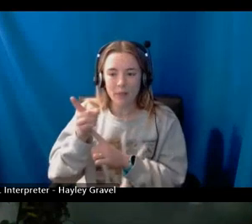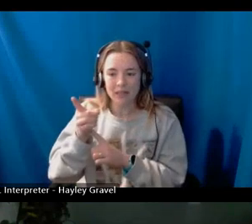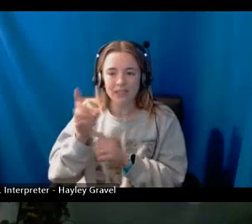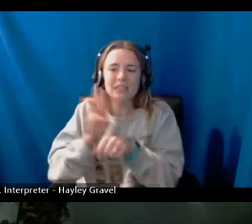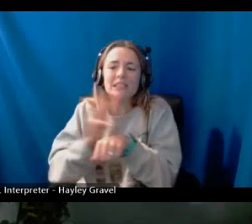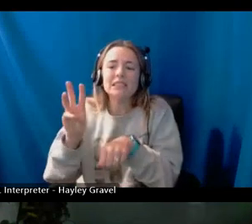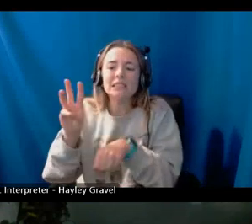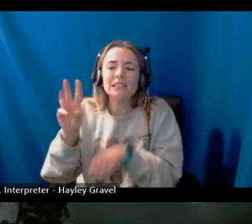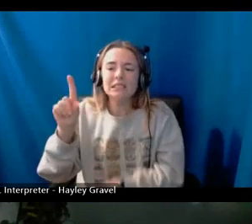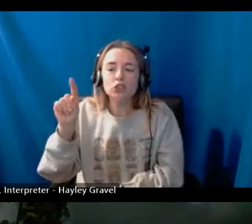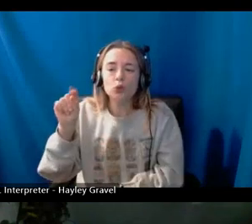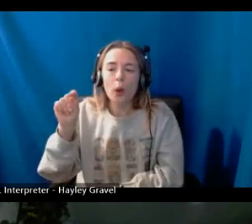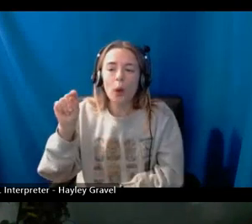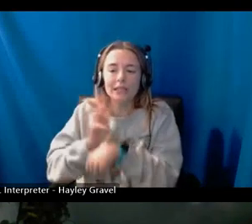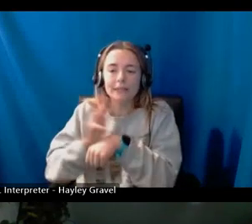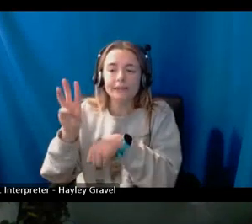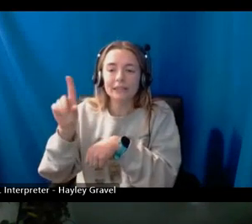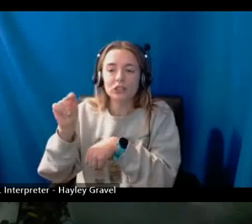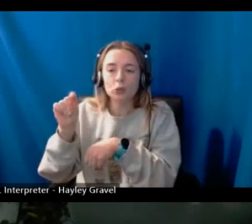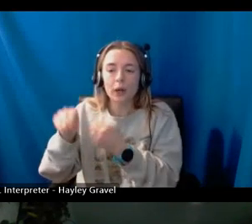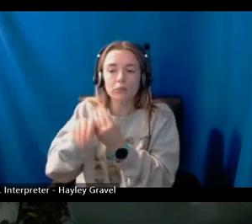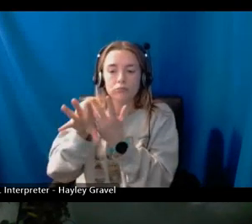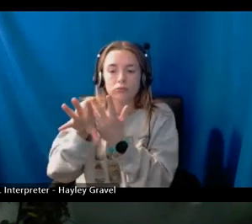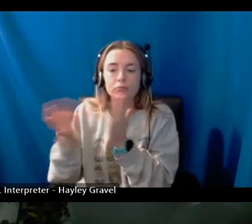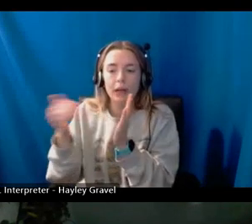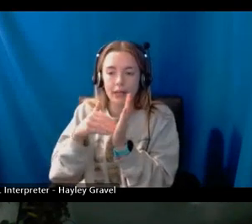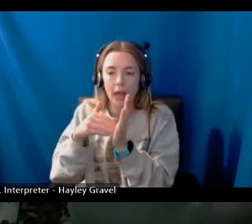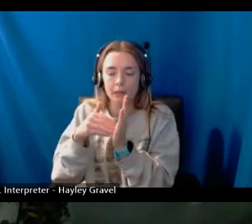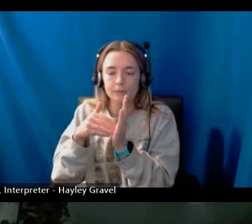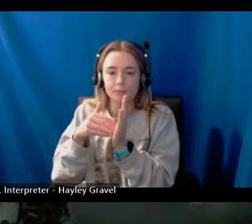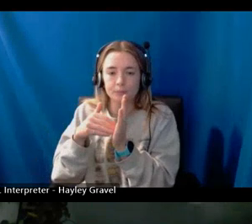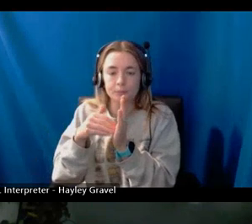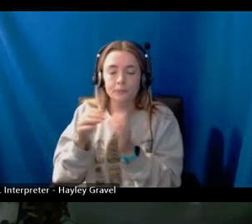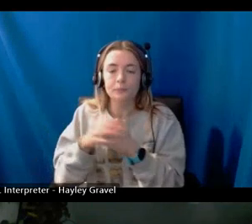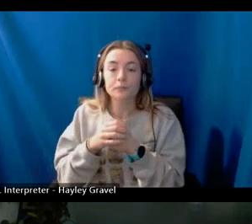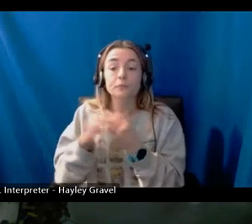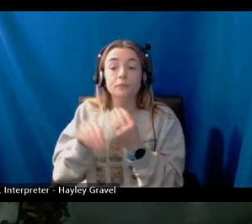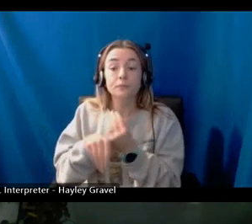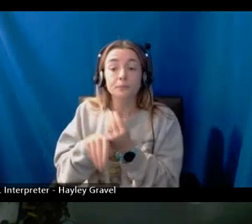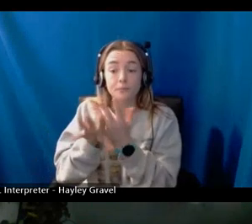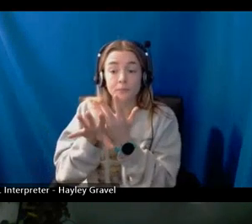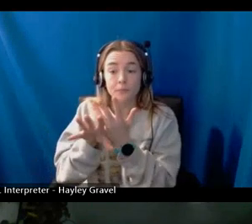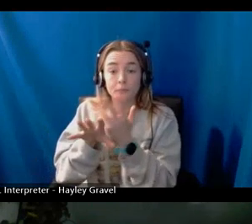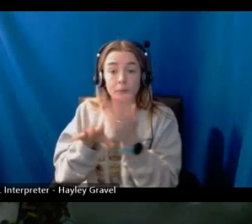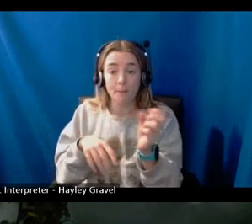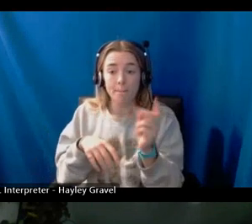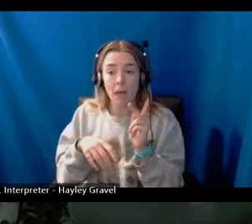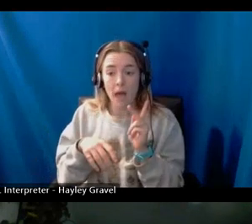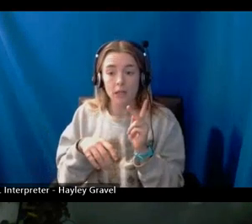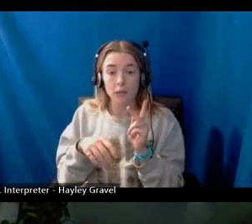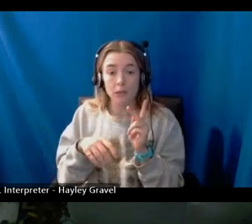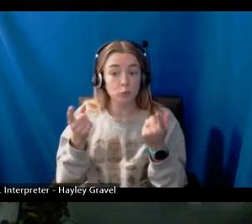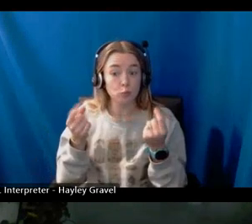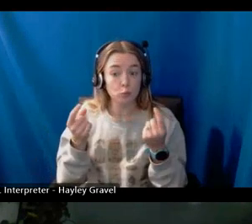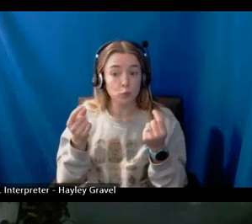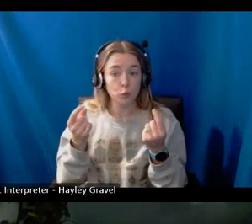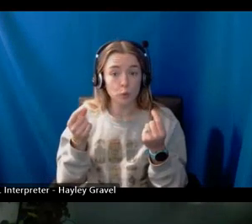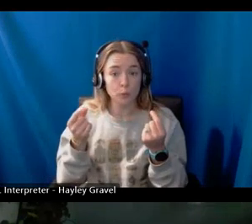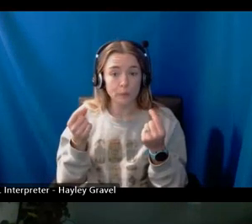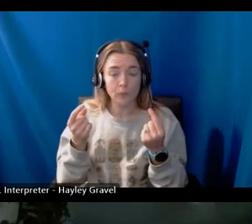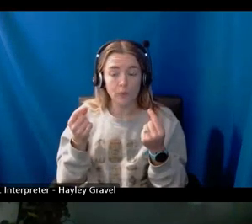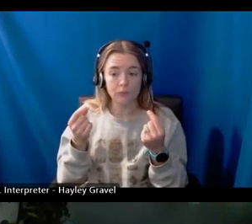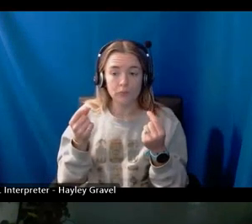We'll come back at 6:20. And when we come back, I want us to make sure we're doing a couple of things, because we're going